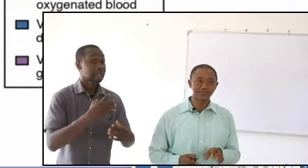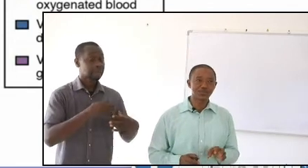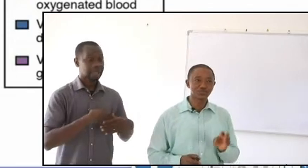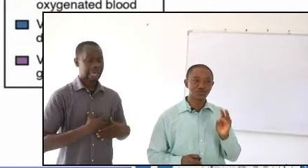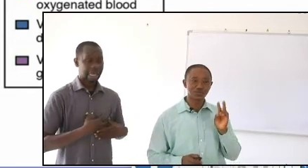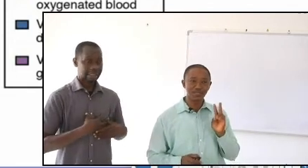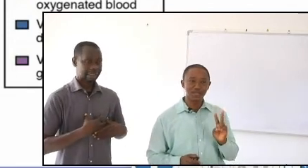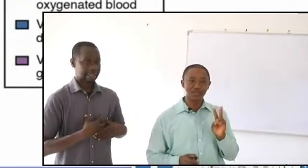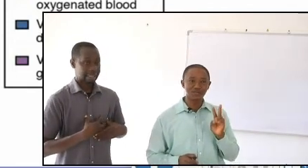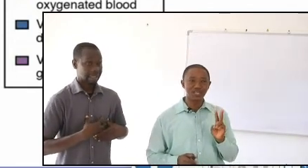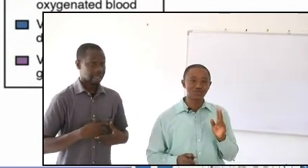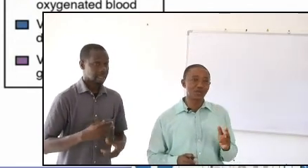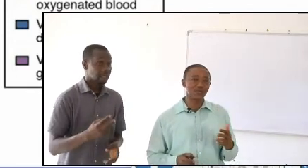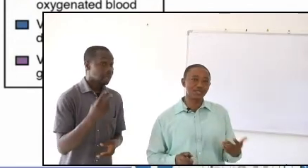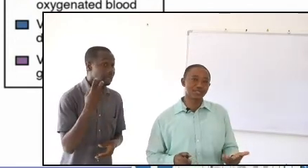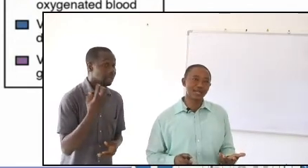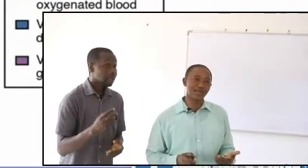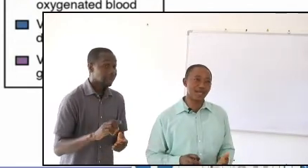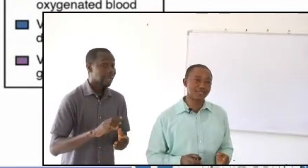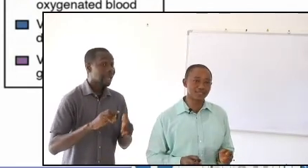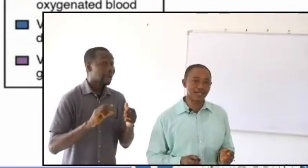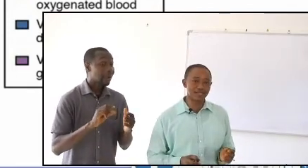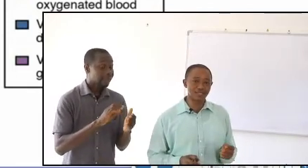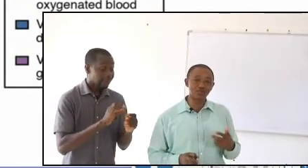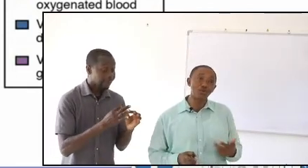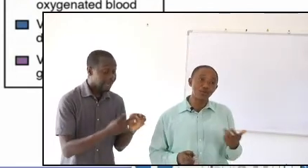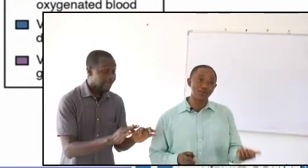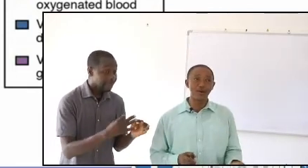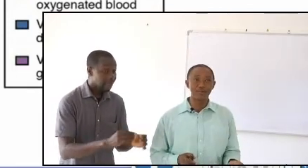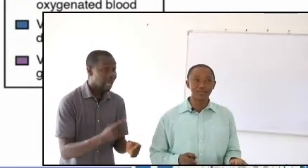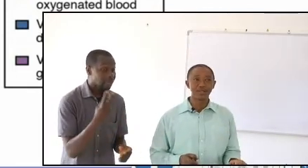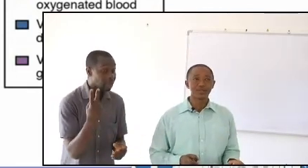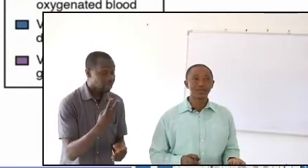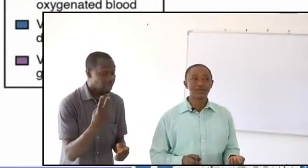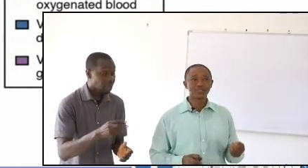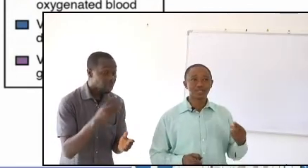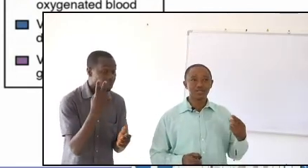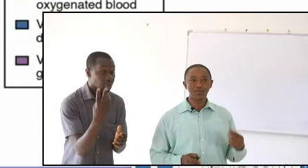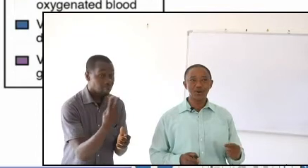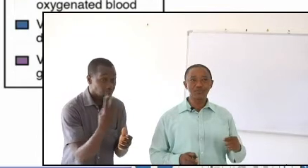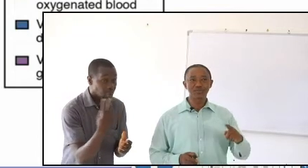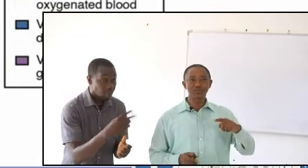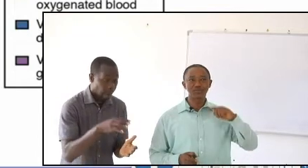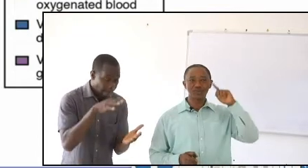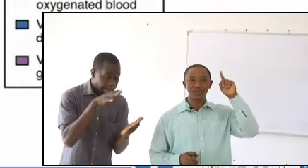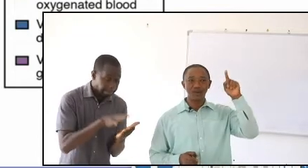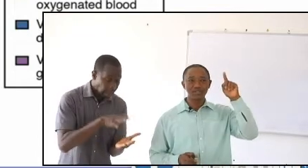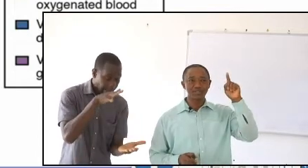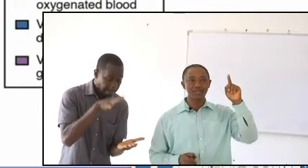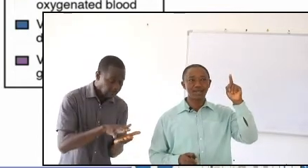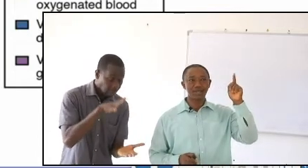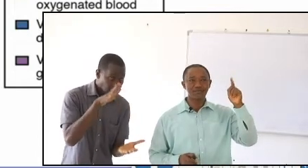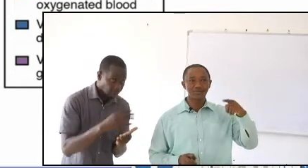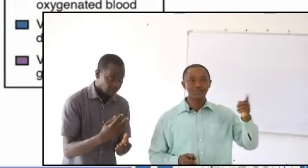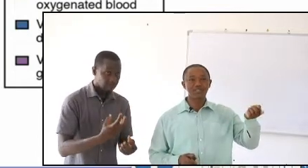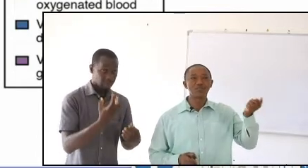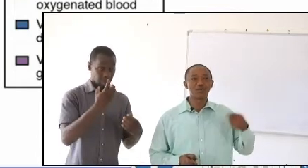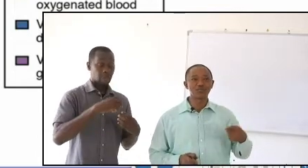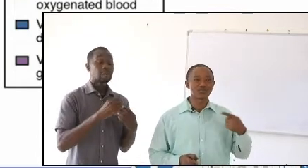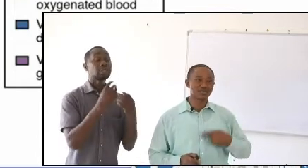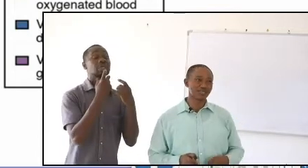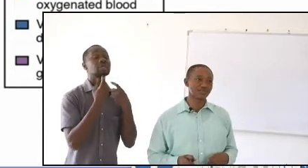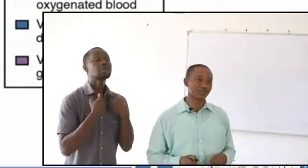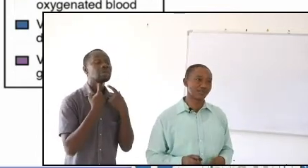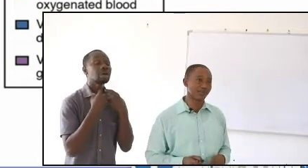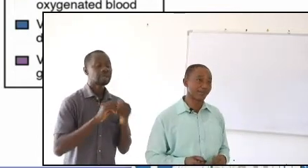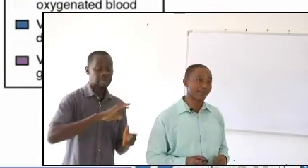heart. So that's why we describe the heart as a double pump, because it pumps to the lungs, after which it